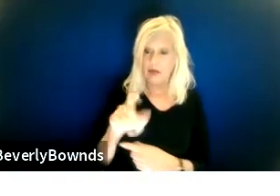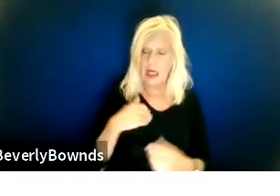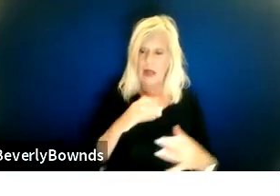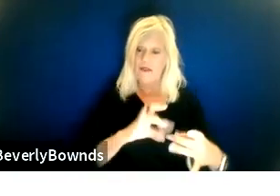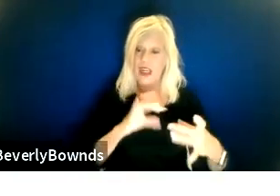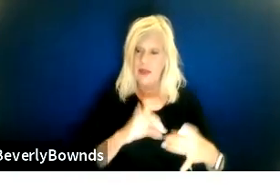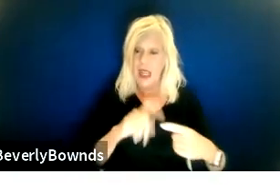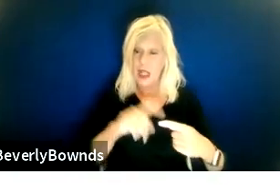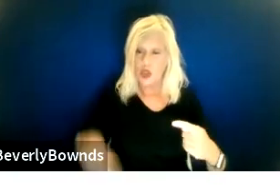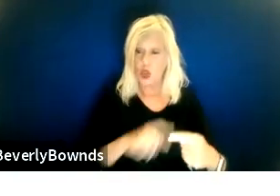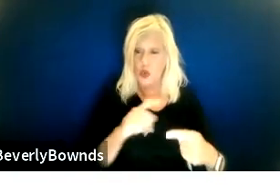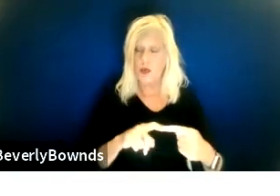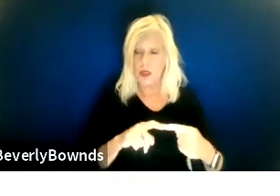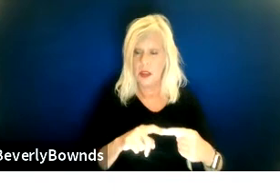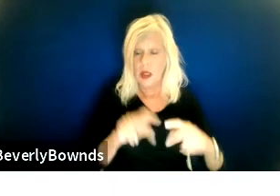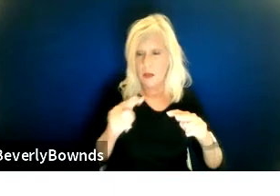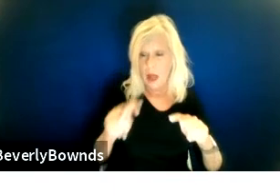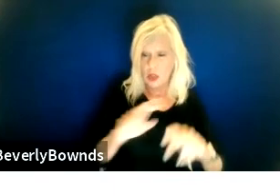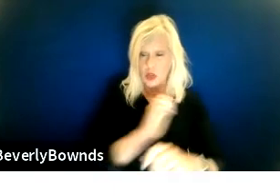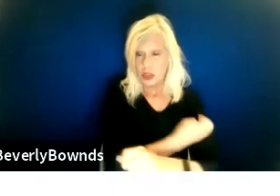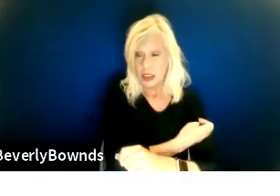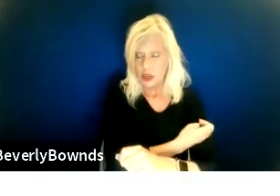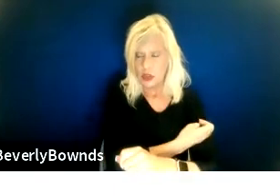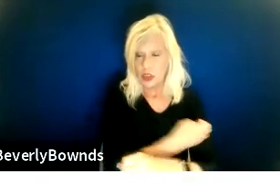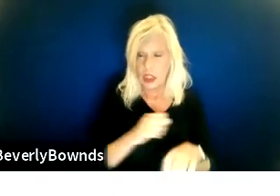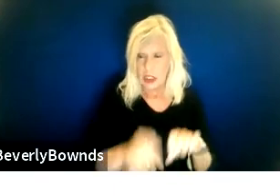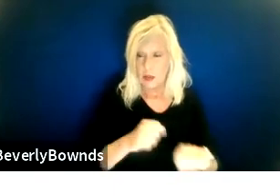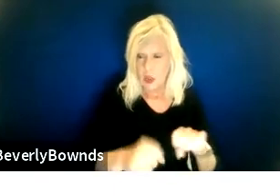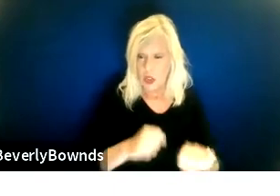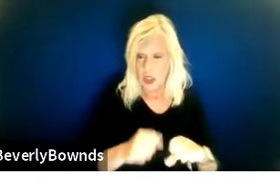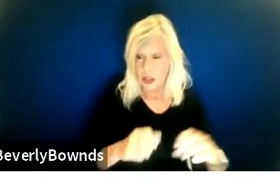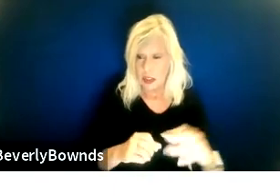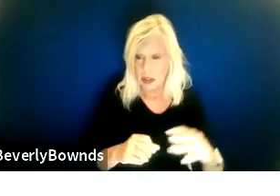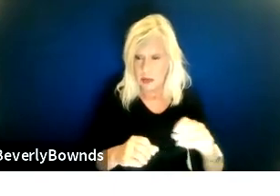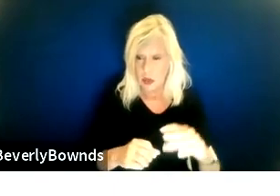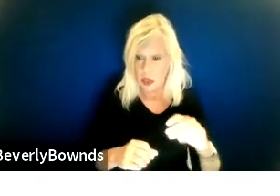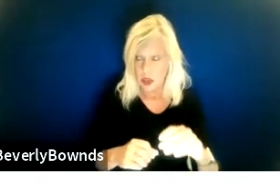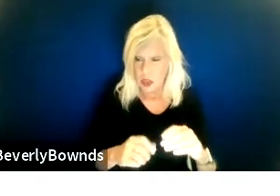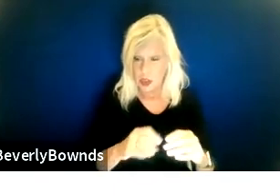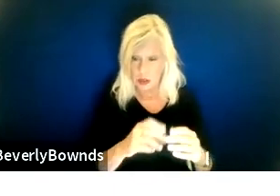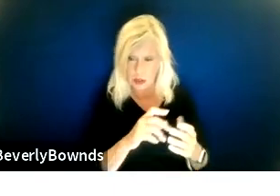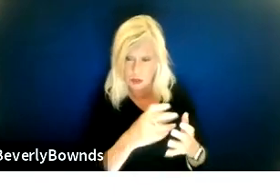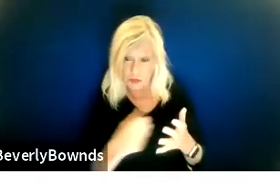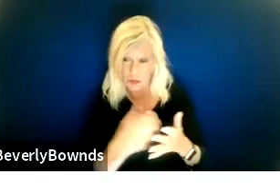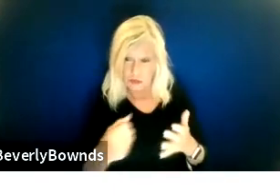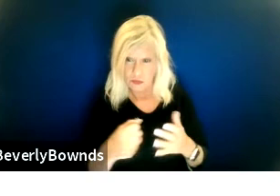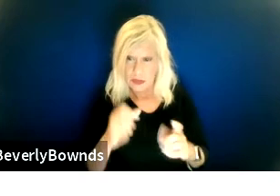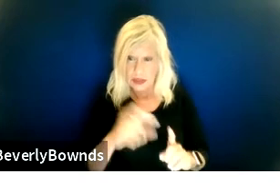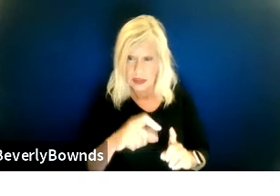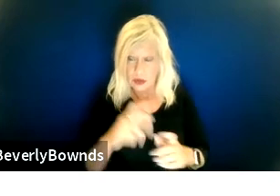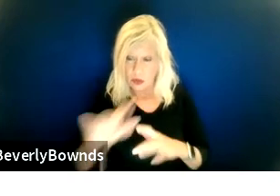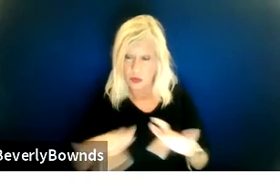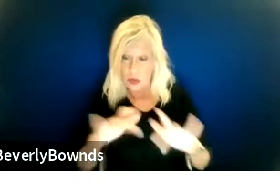loop, it monitors the energy input through sensor data and it's recording it. What we also believe is possible